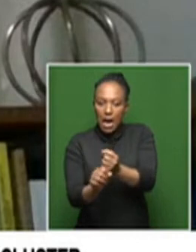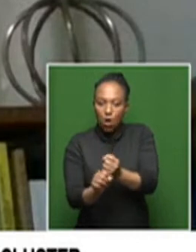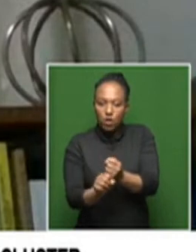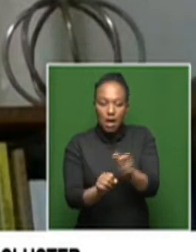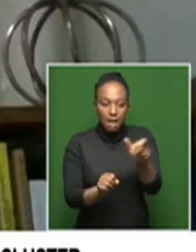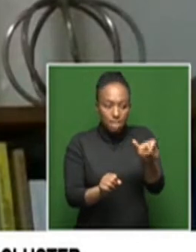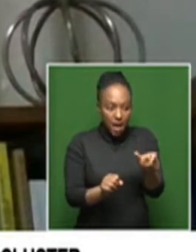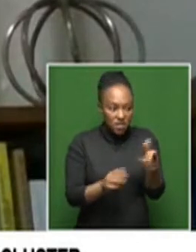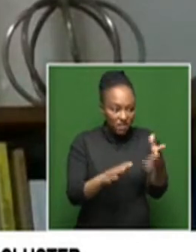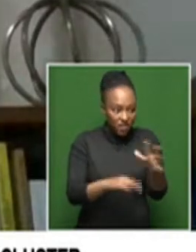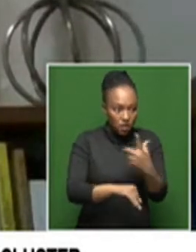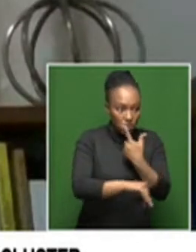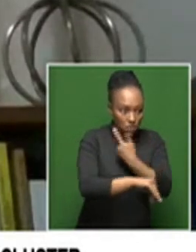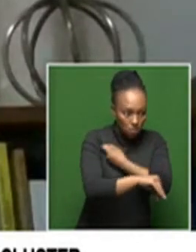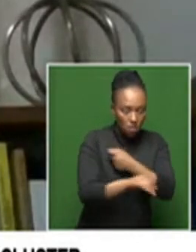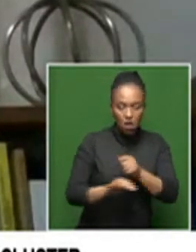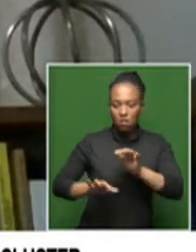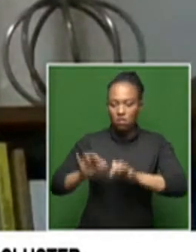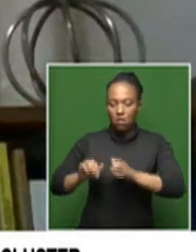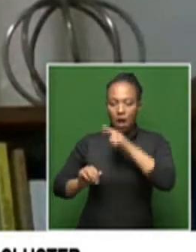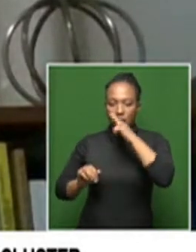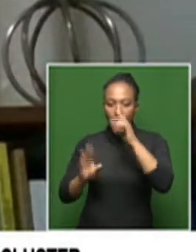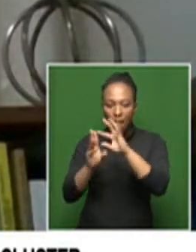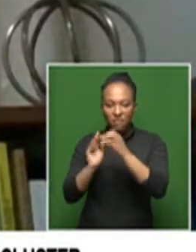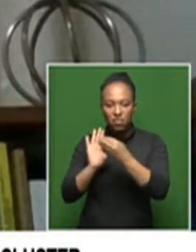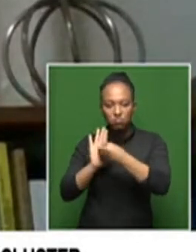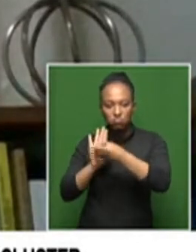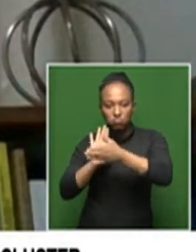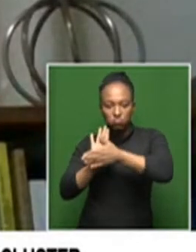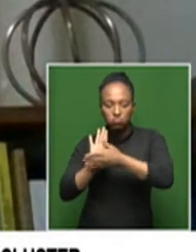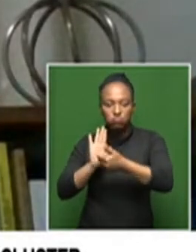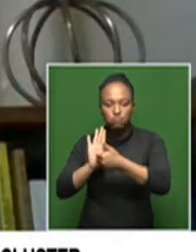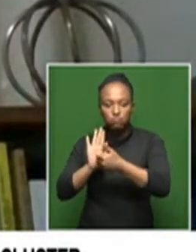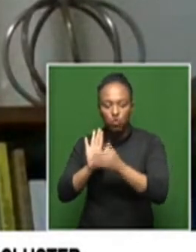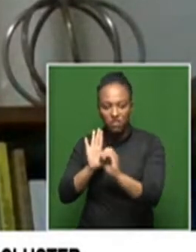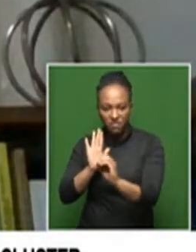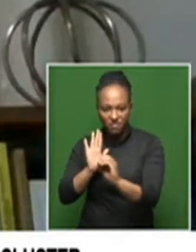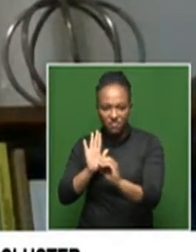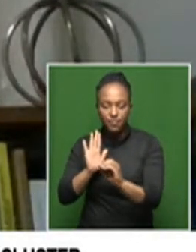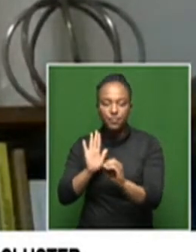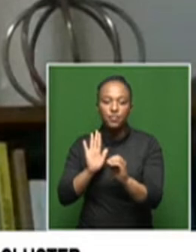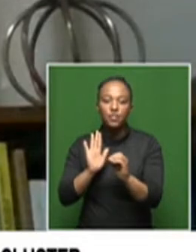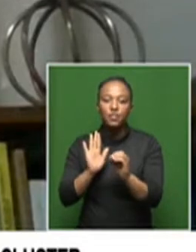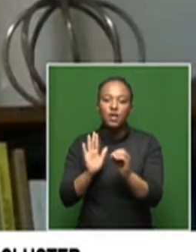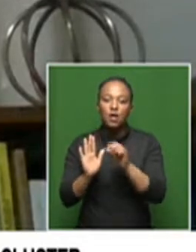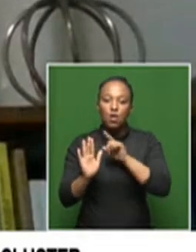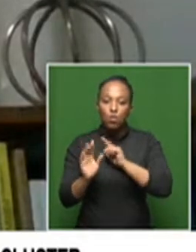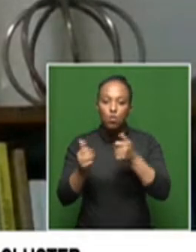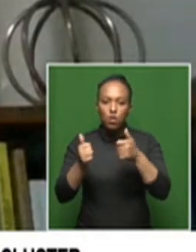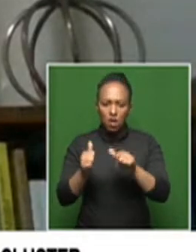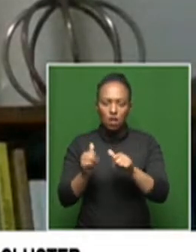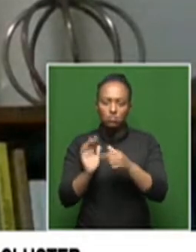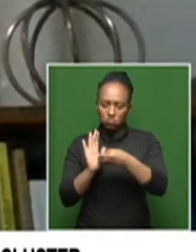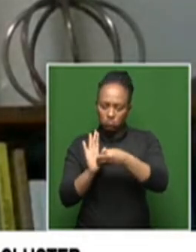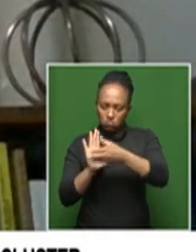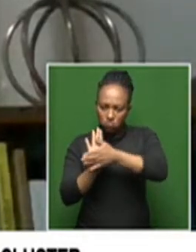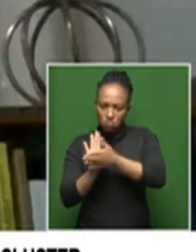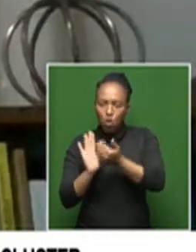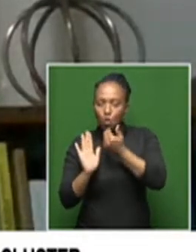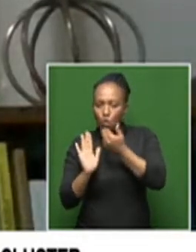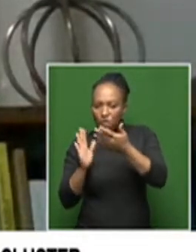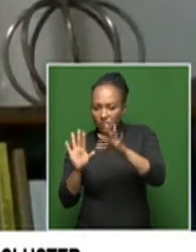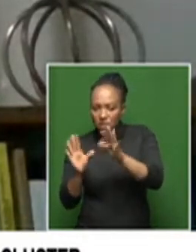of individuals that gets vaccinated. And therefore, we can have a record of who